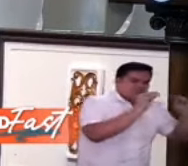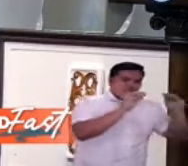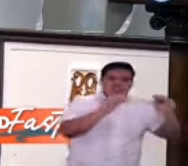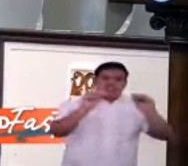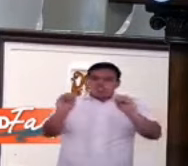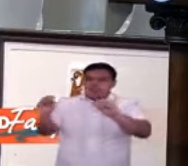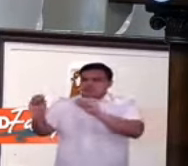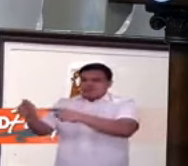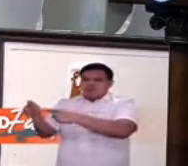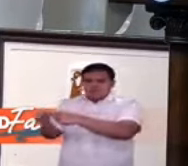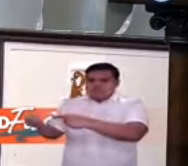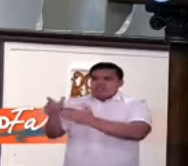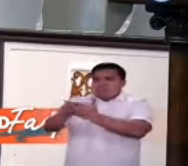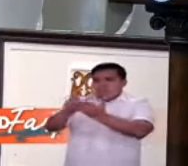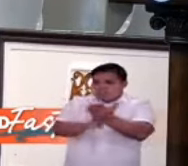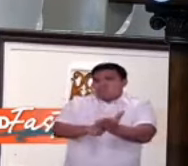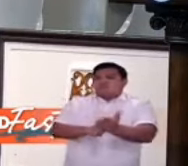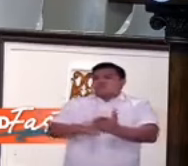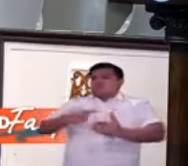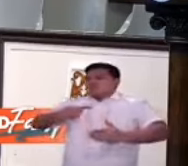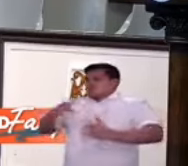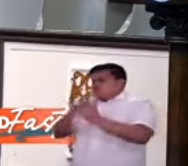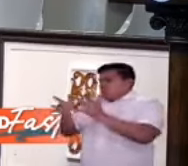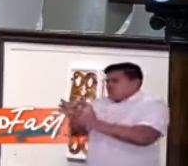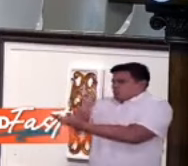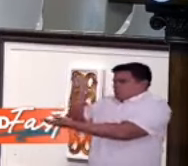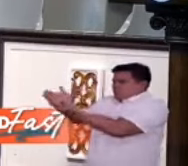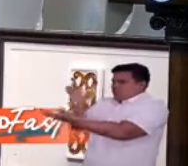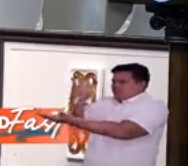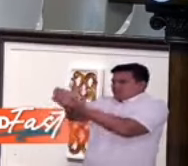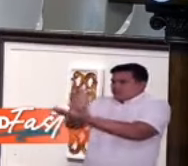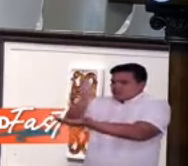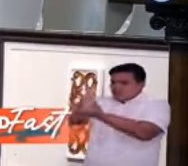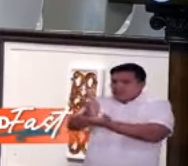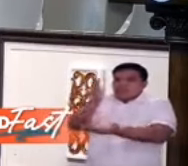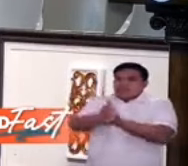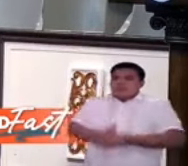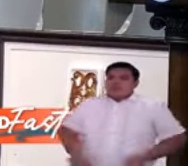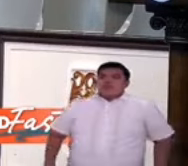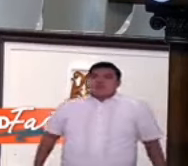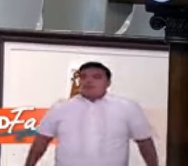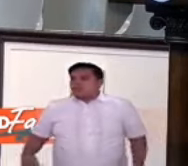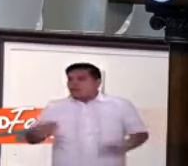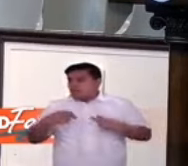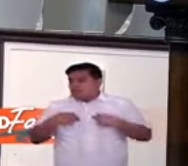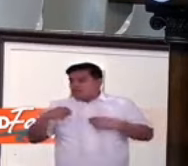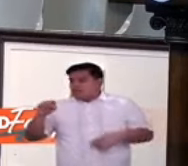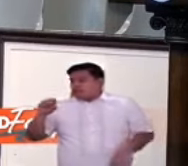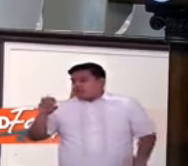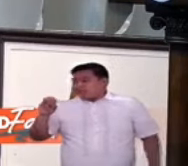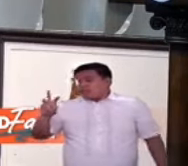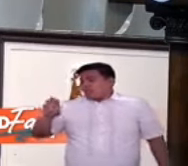everything. When He was passing through the field, He stopped and He says, a sower went to sow.